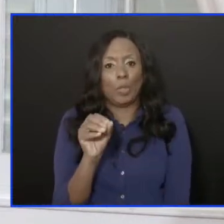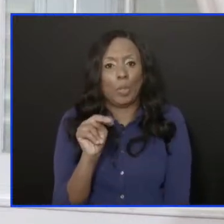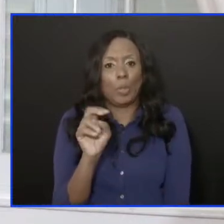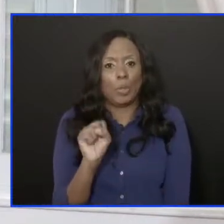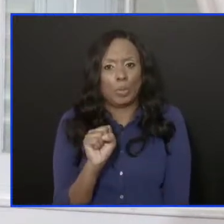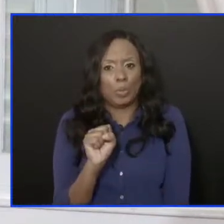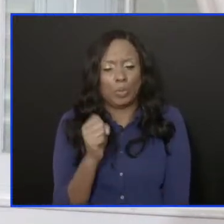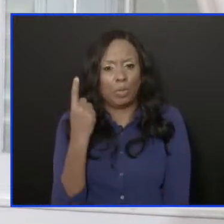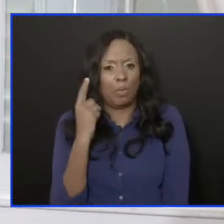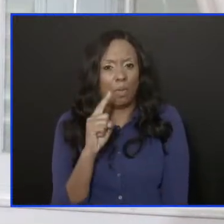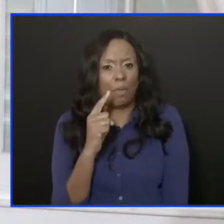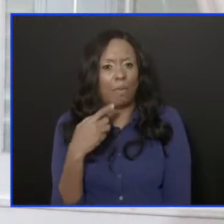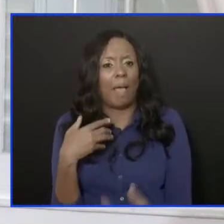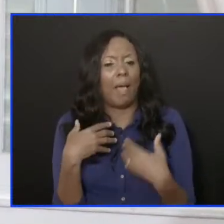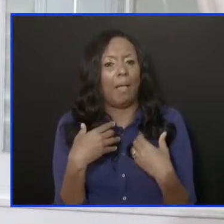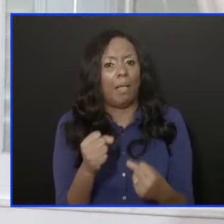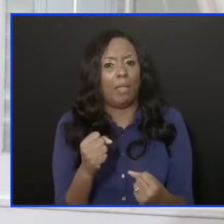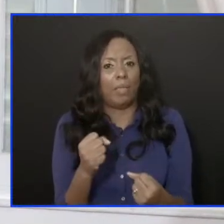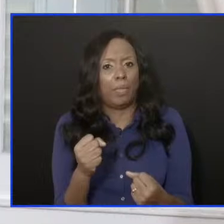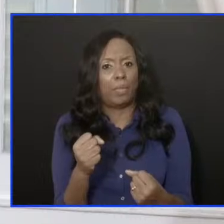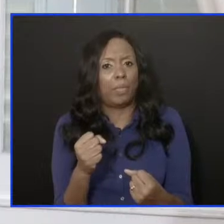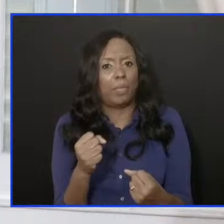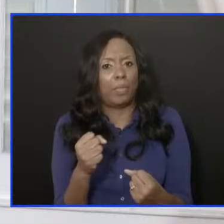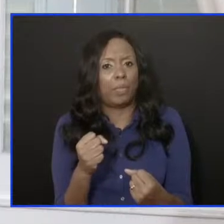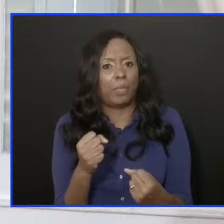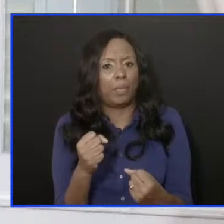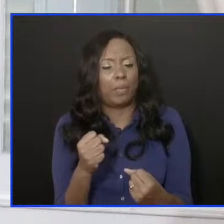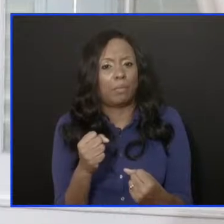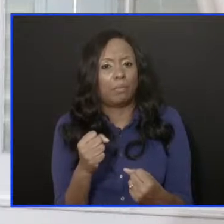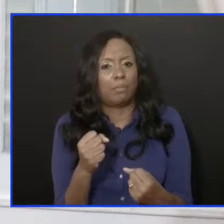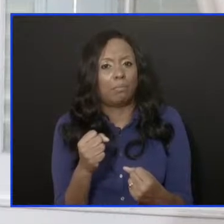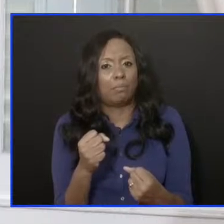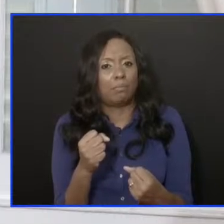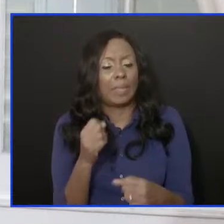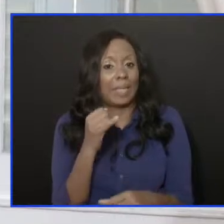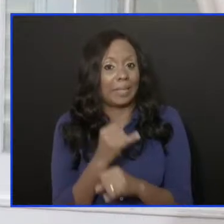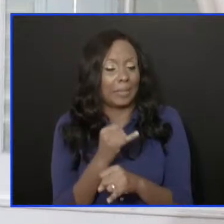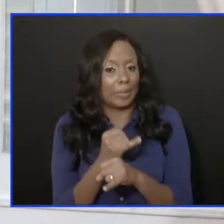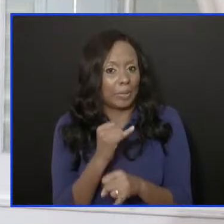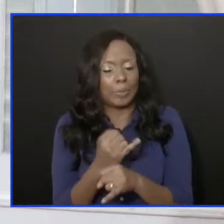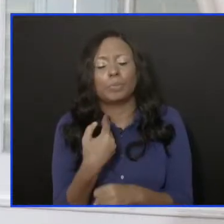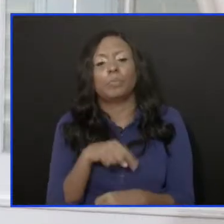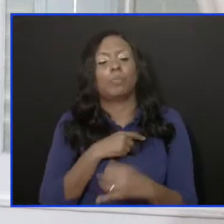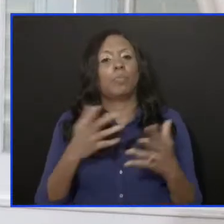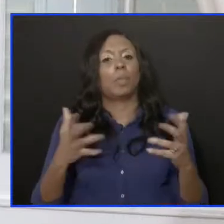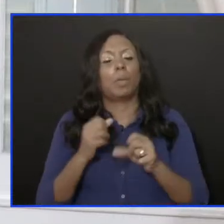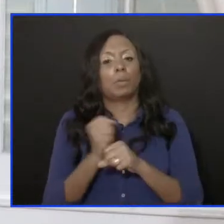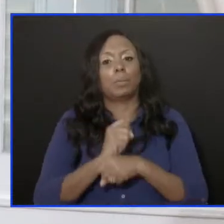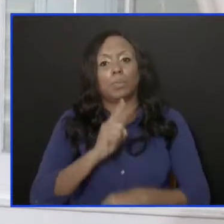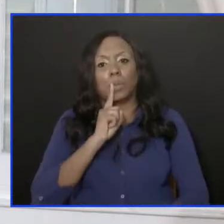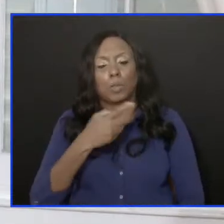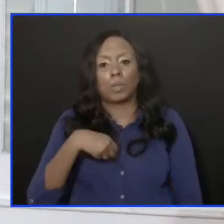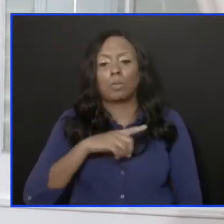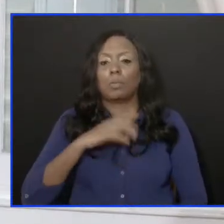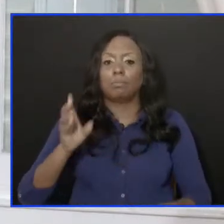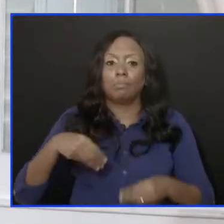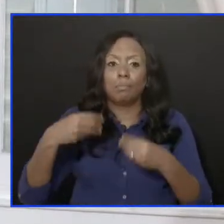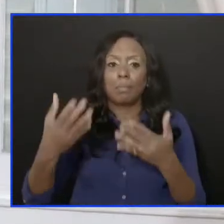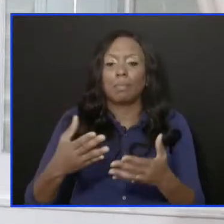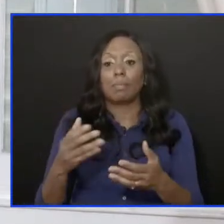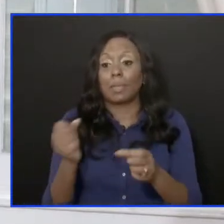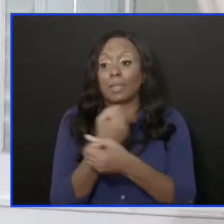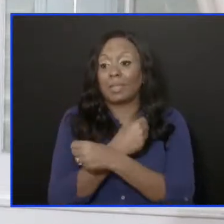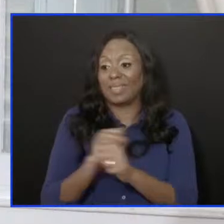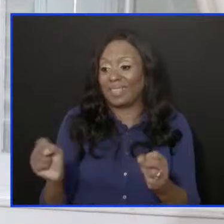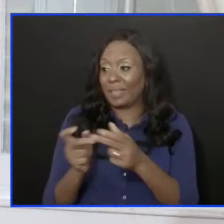care institutions, what we are seeking to do is to try to ensure that we provide a safe place